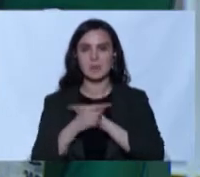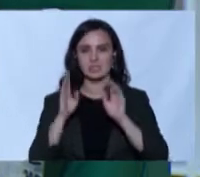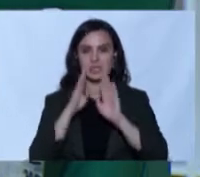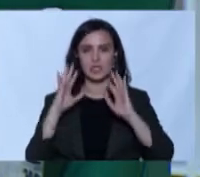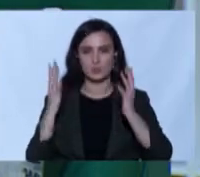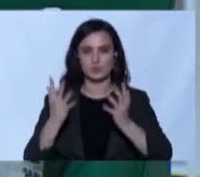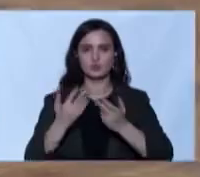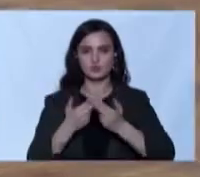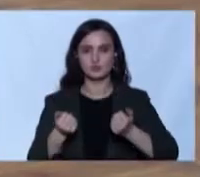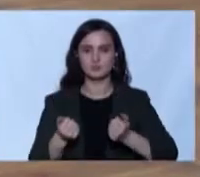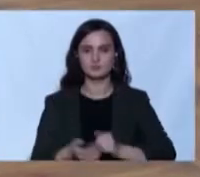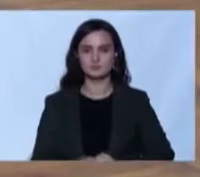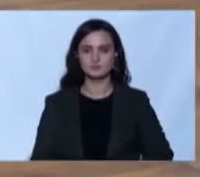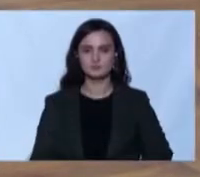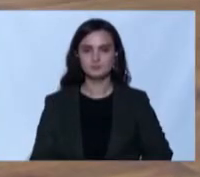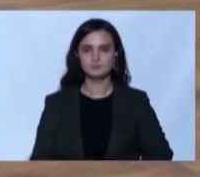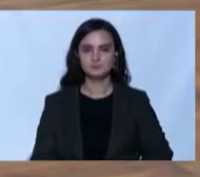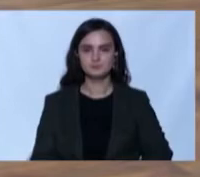well.